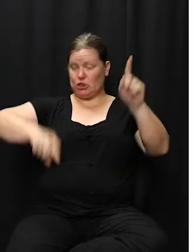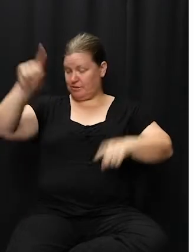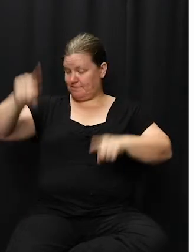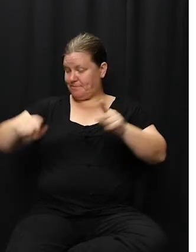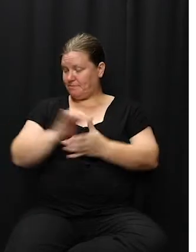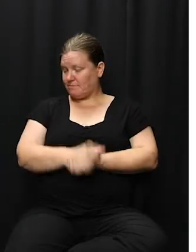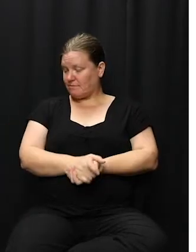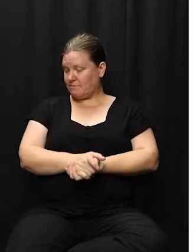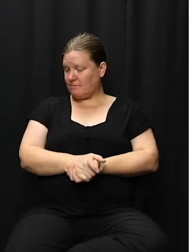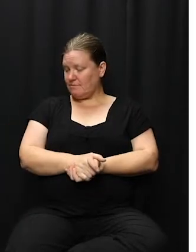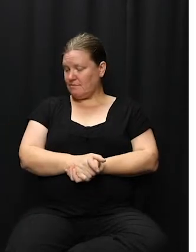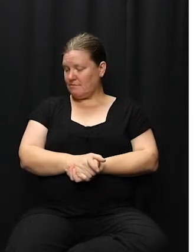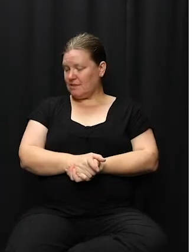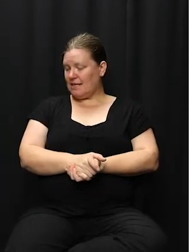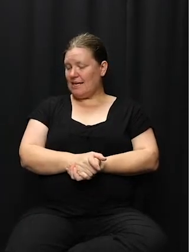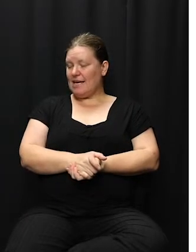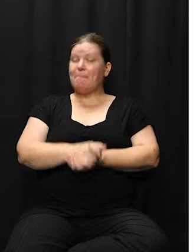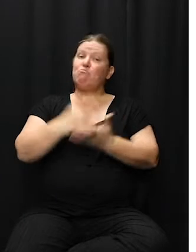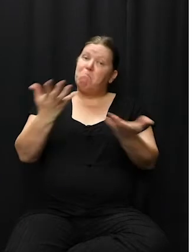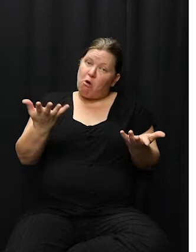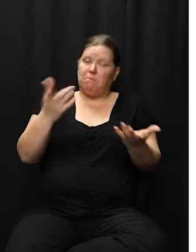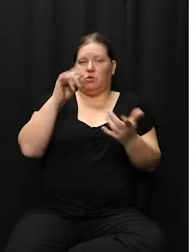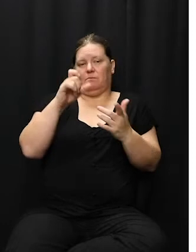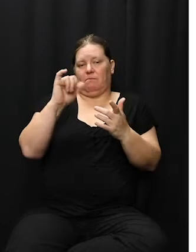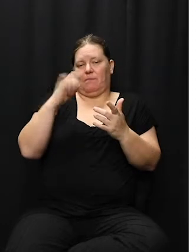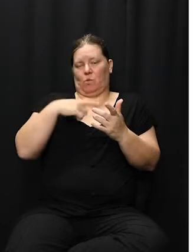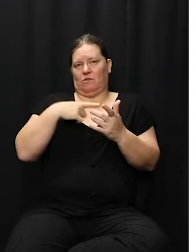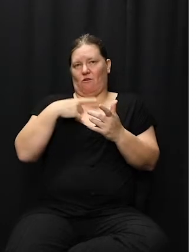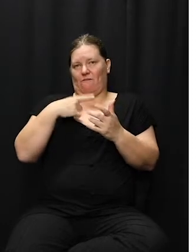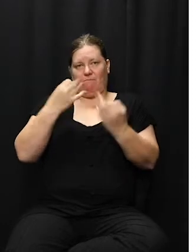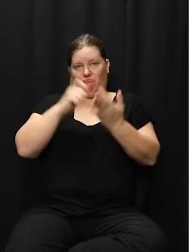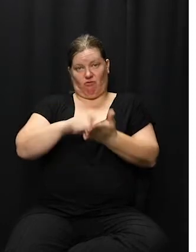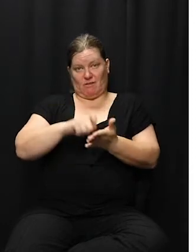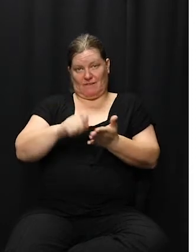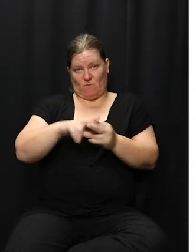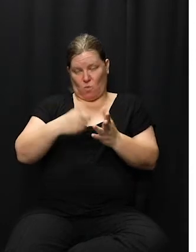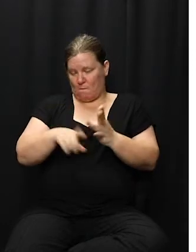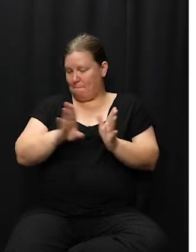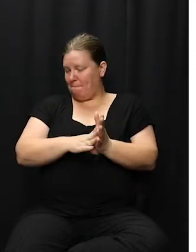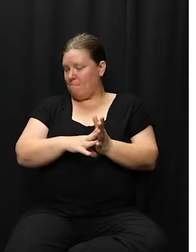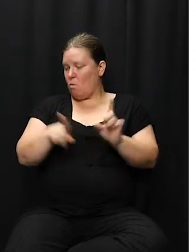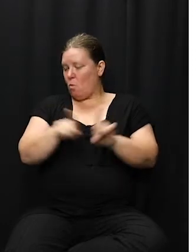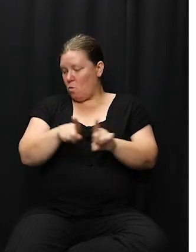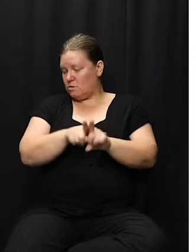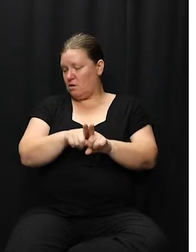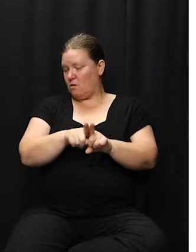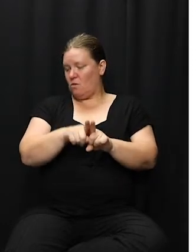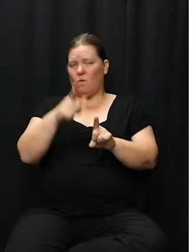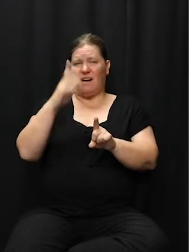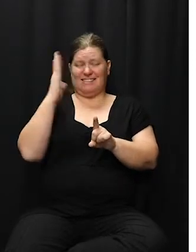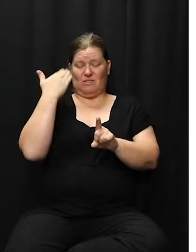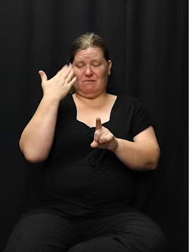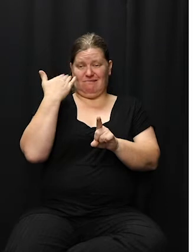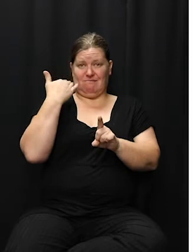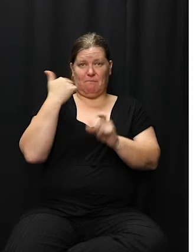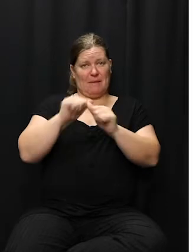high rates of variation. It's possibly because there's no written form, and also that until quite recently, with